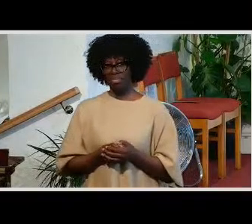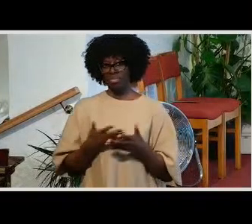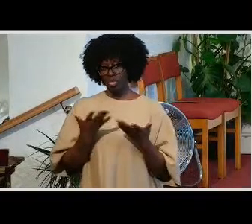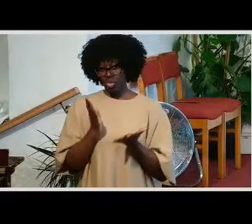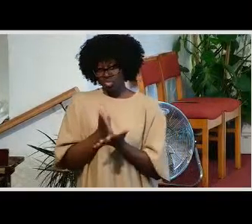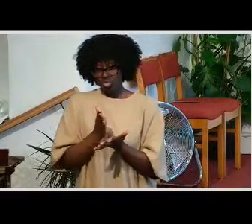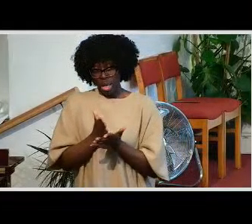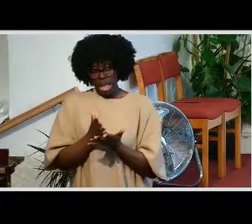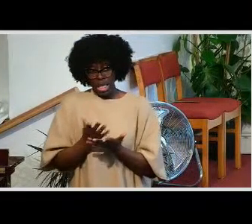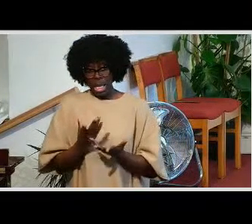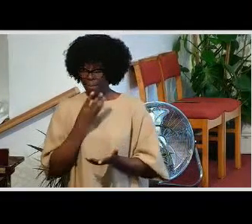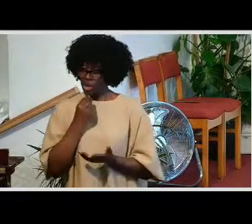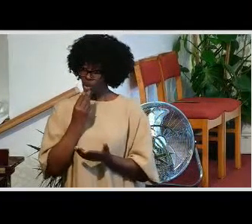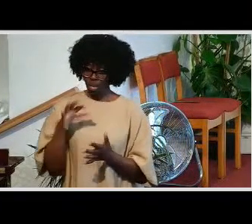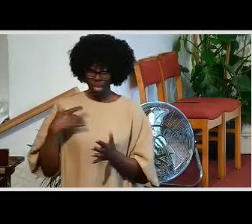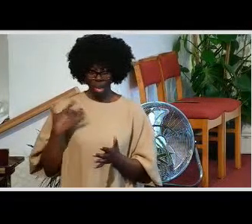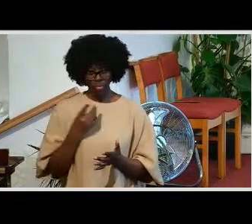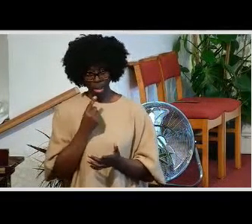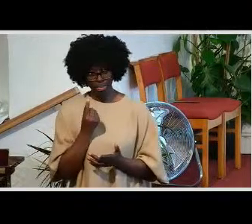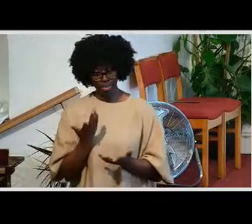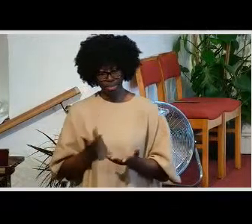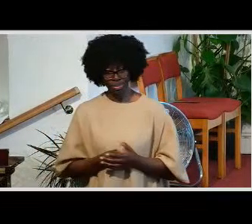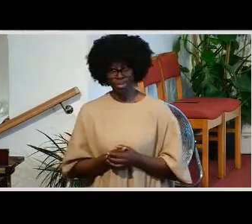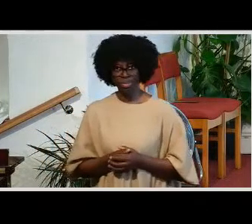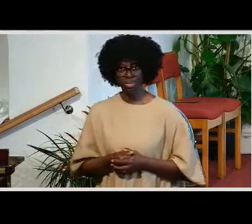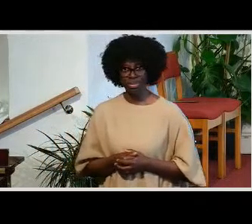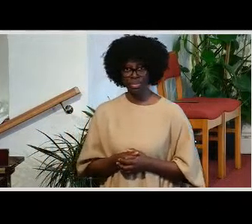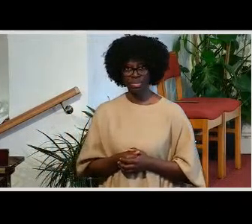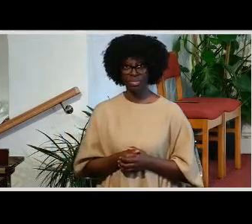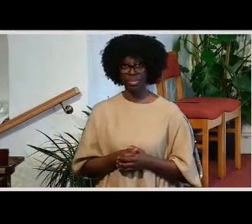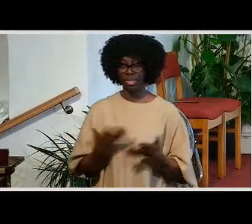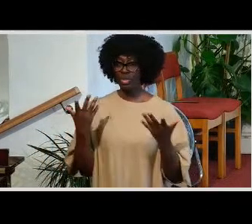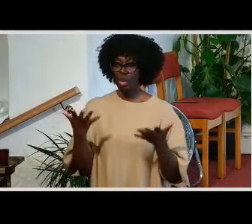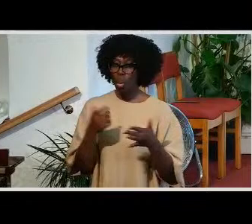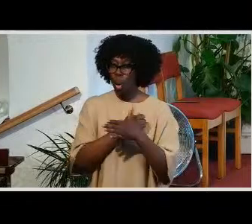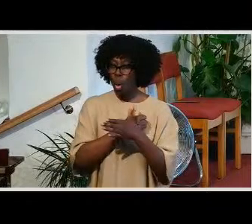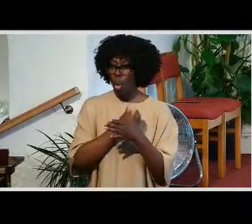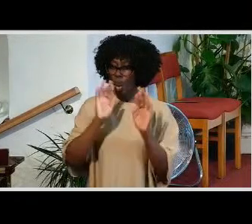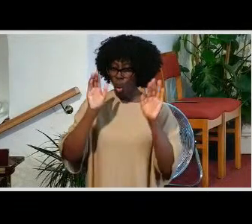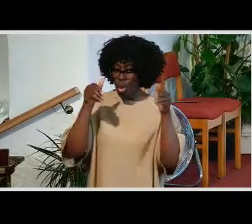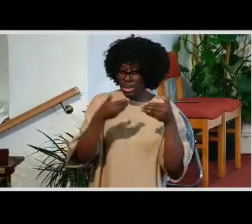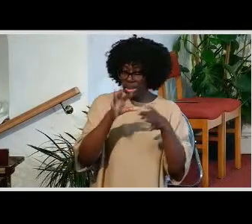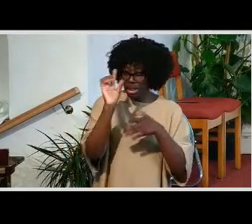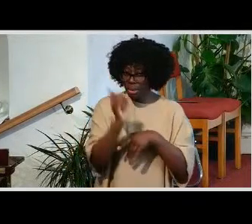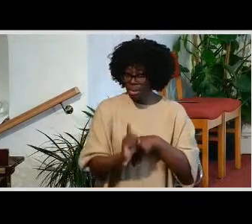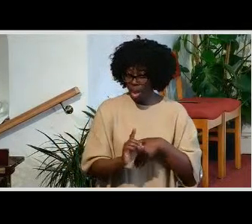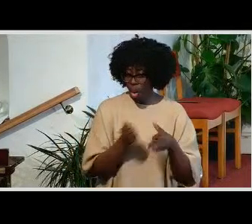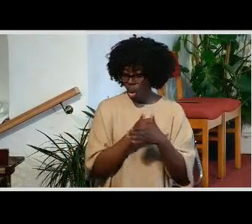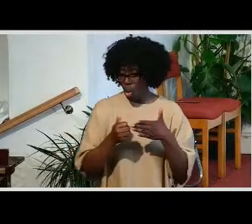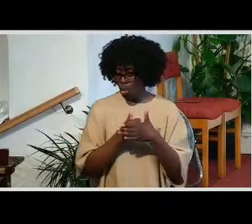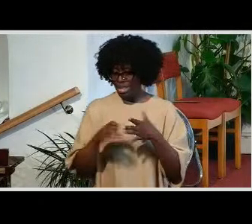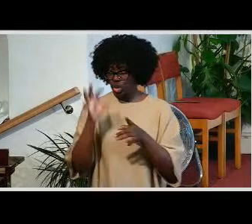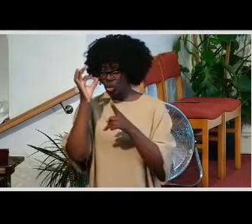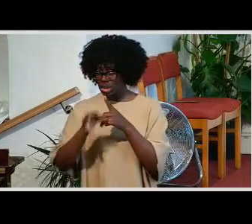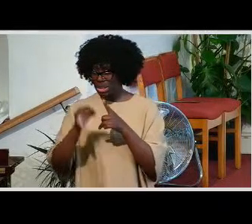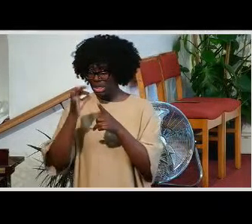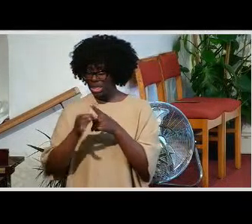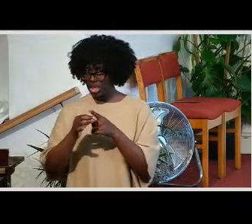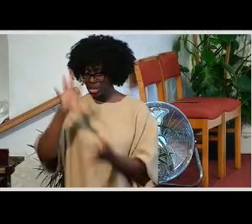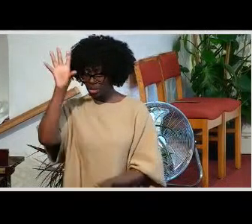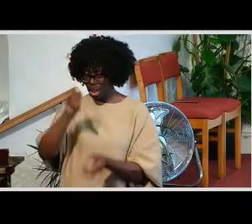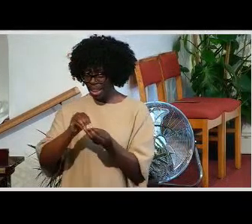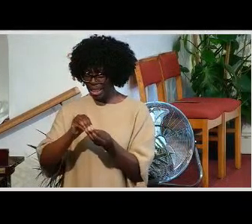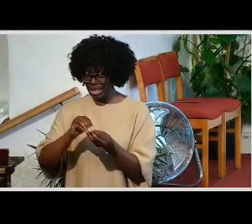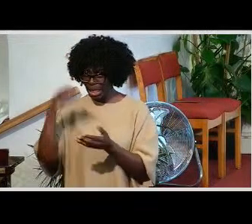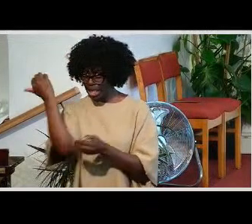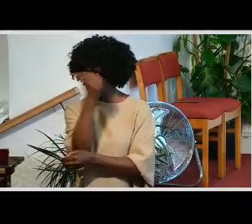productive. So here's an acronym for autism: always unique, totally intelligent, and sometimes